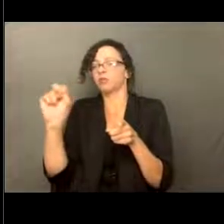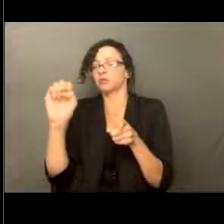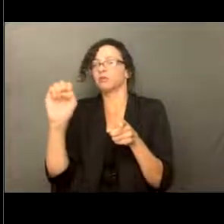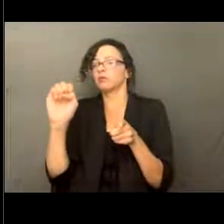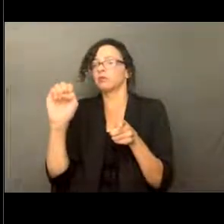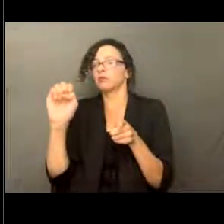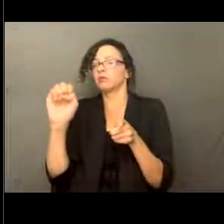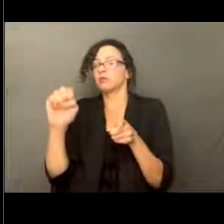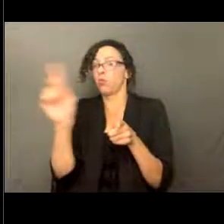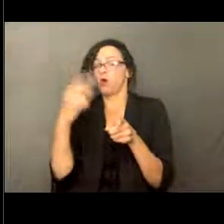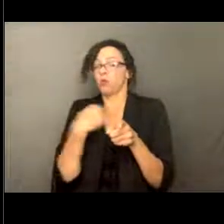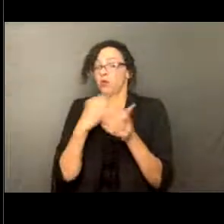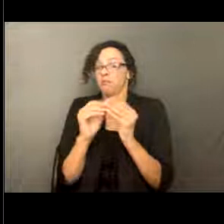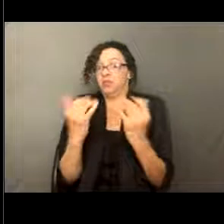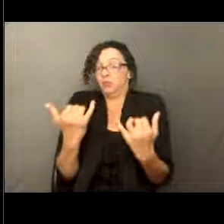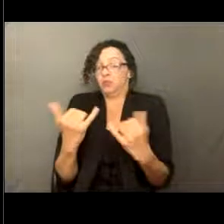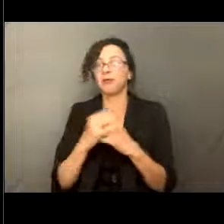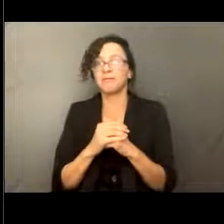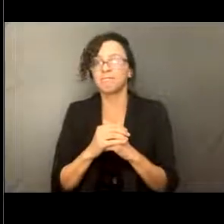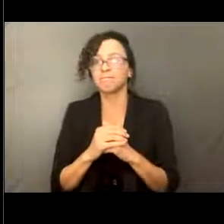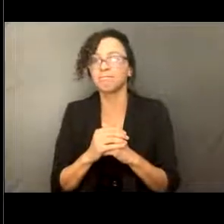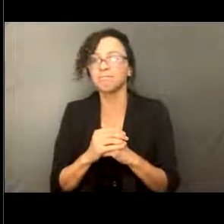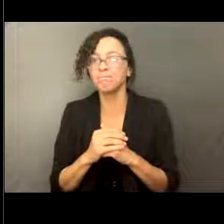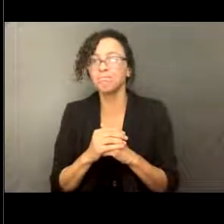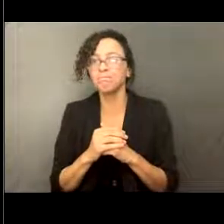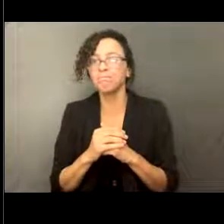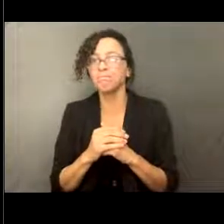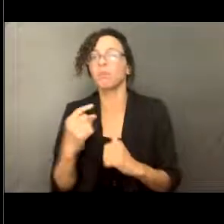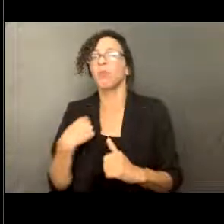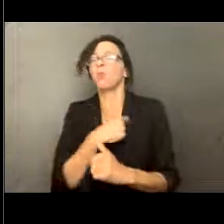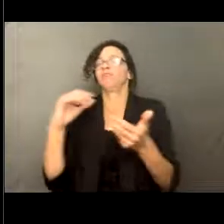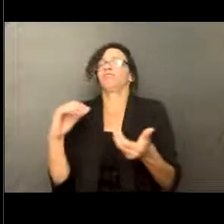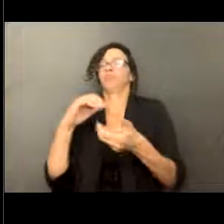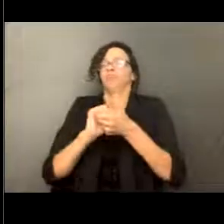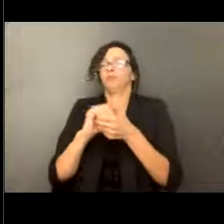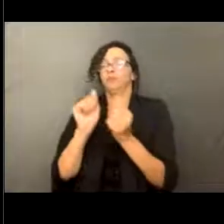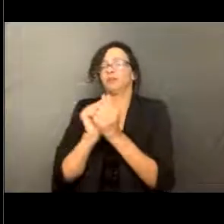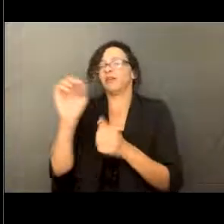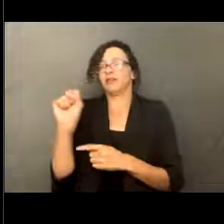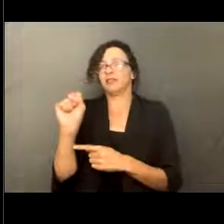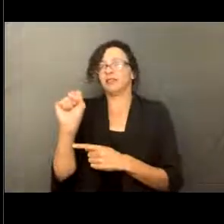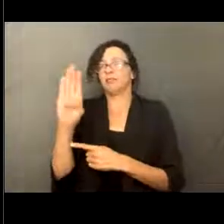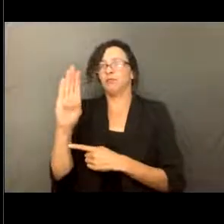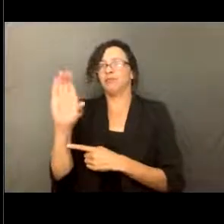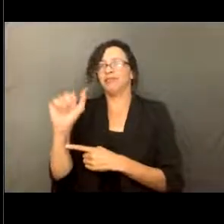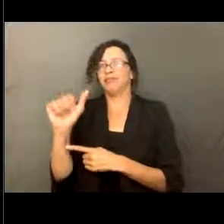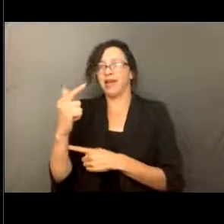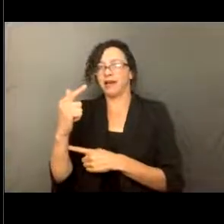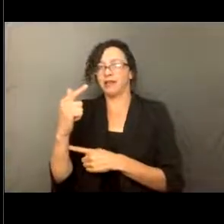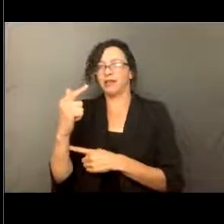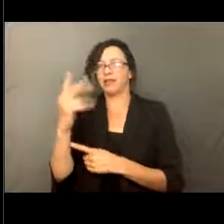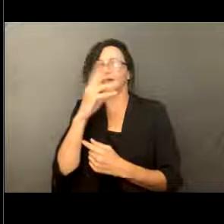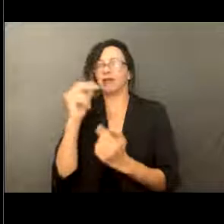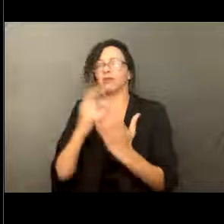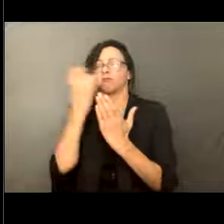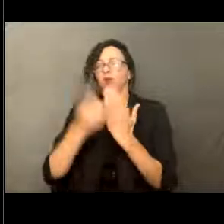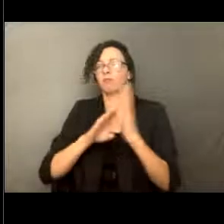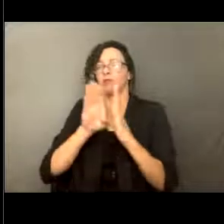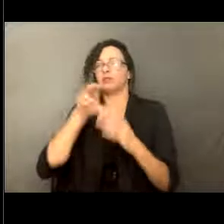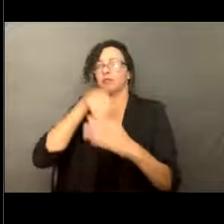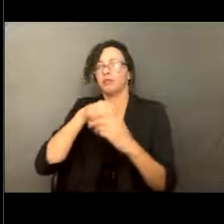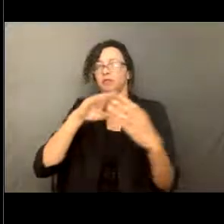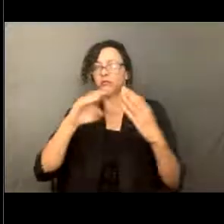Caltrans partnered with SB CAG to develop the project in collaboration with the community. The bike path within the Caltrans right-of-way will